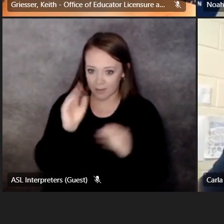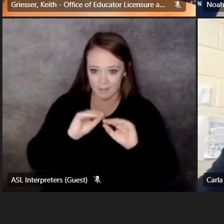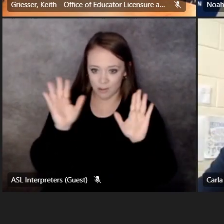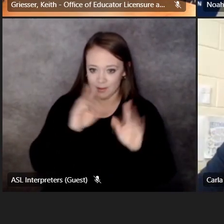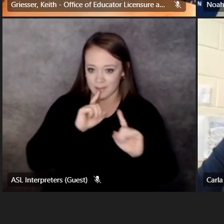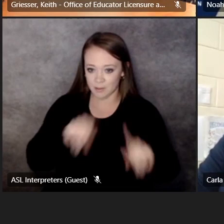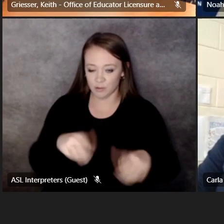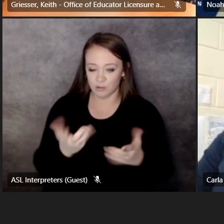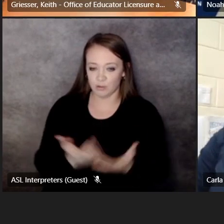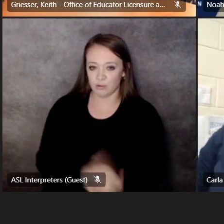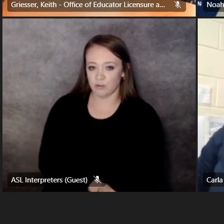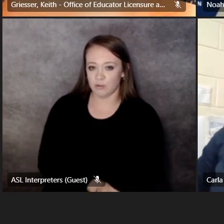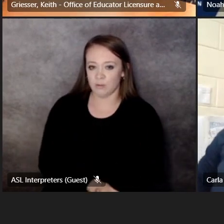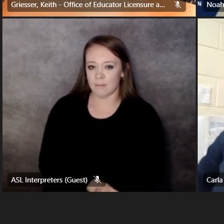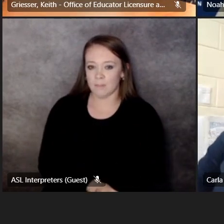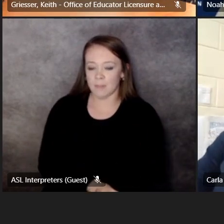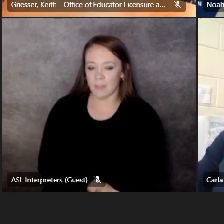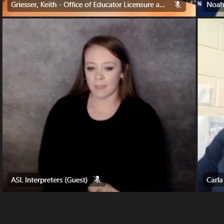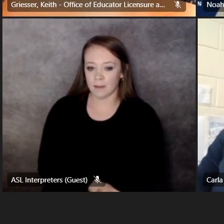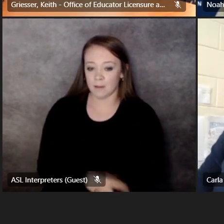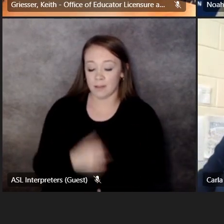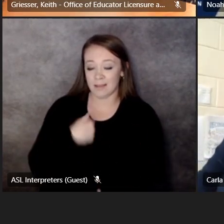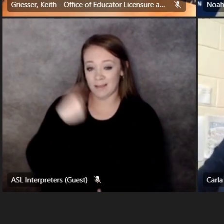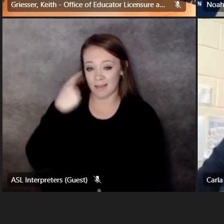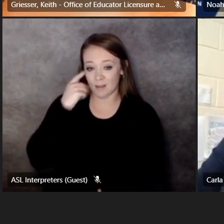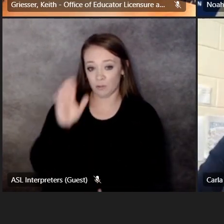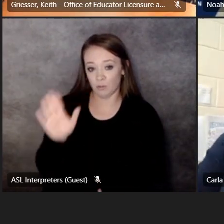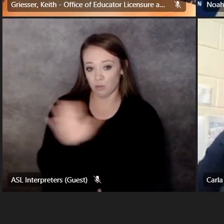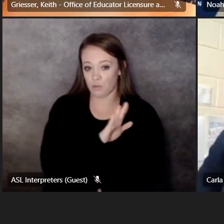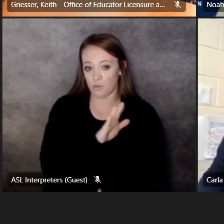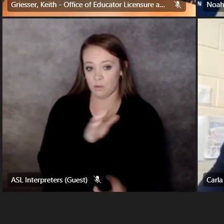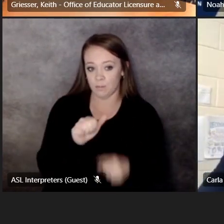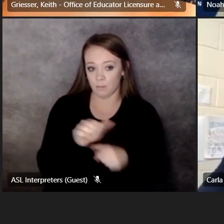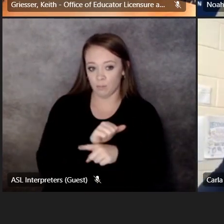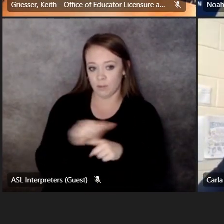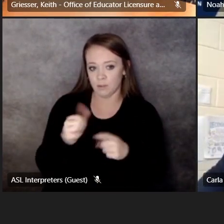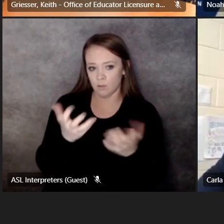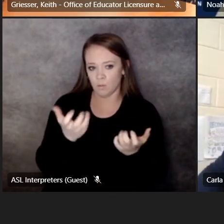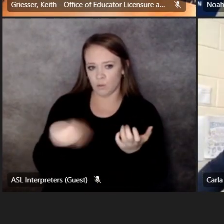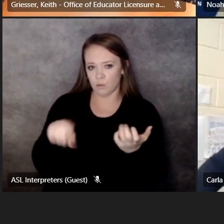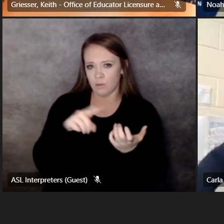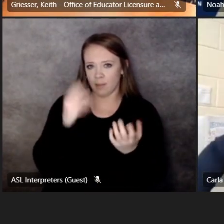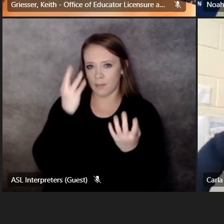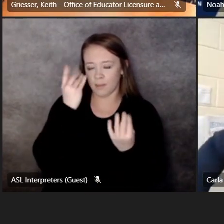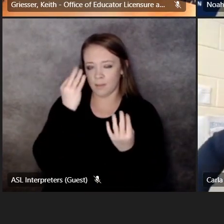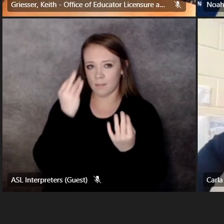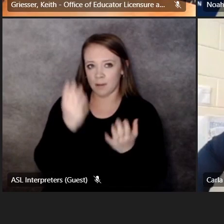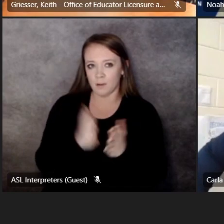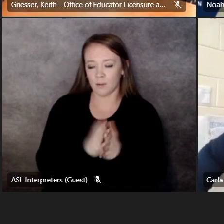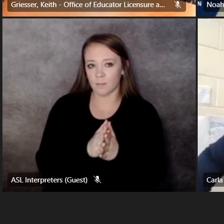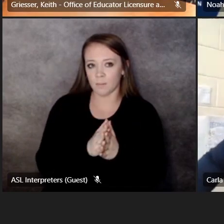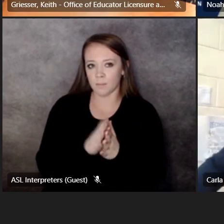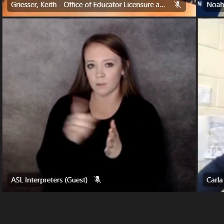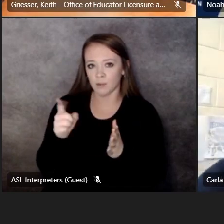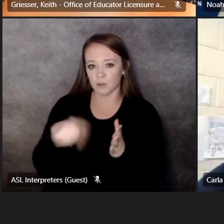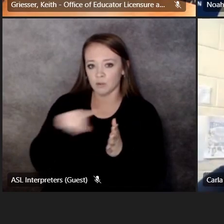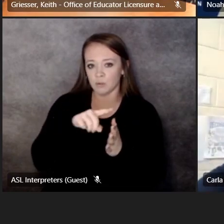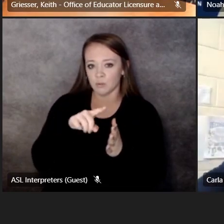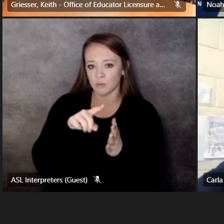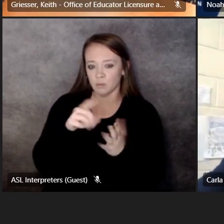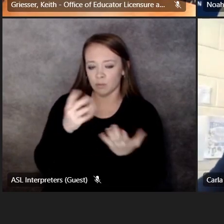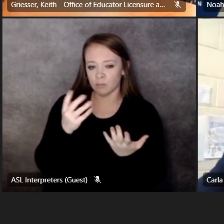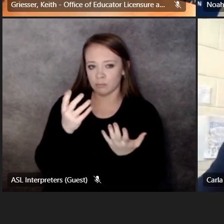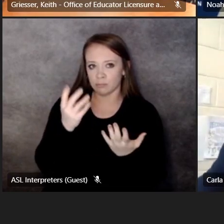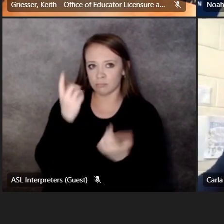I think that in your practice, something that I'd ask you to think about is as you examine the tasks that you assign